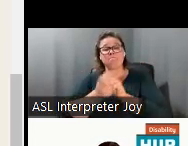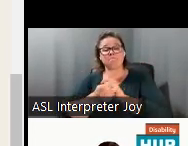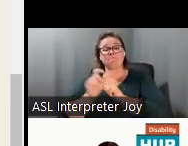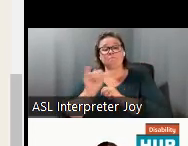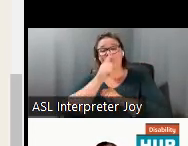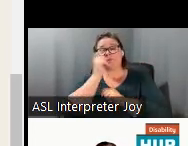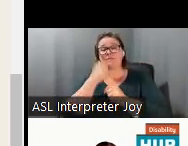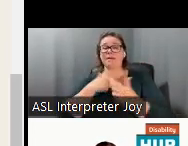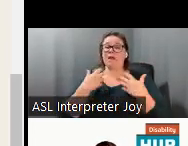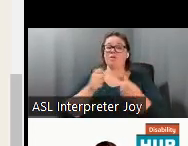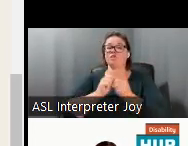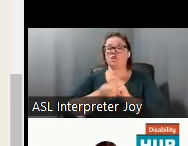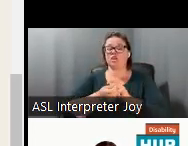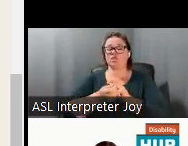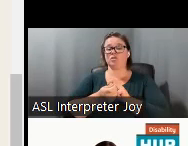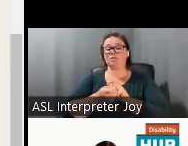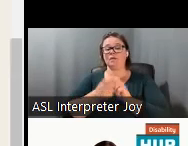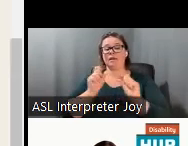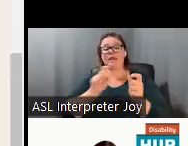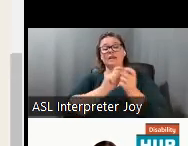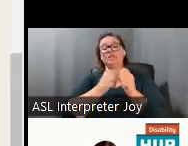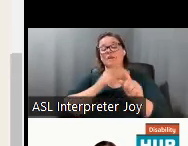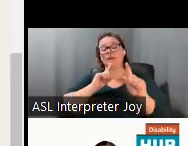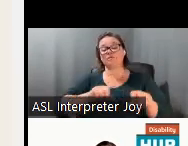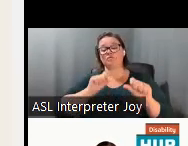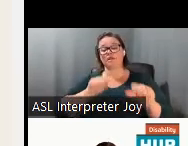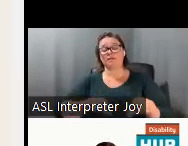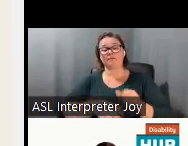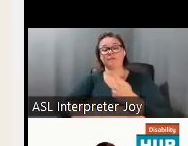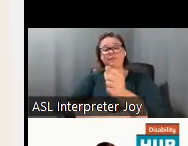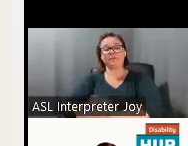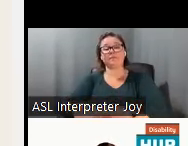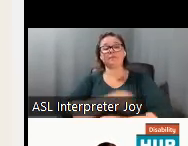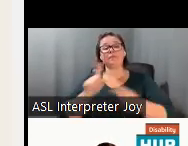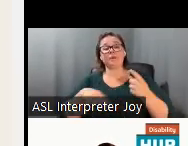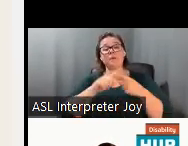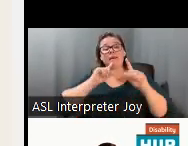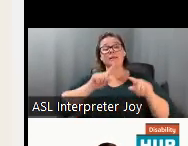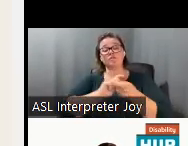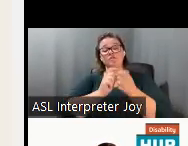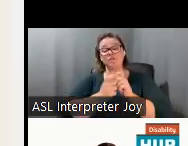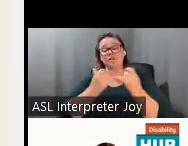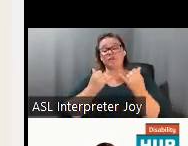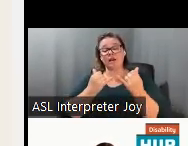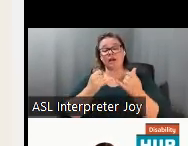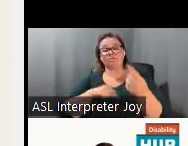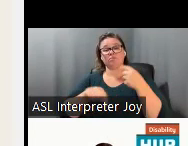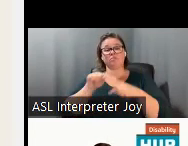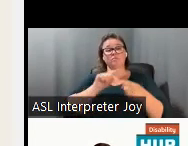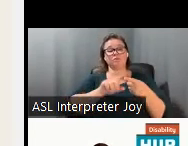has changed. I can change my answers. And when I change my answers, now it takes me back to that data